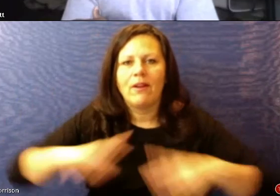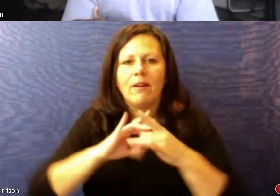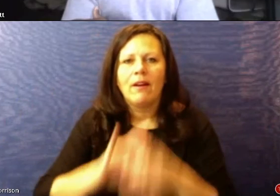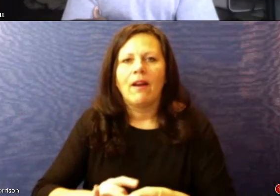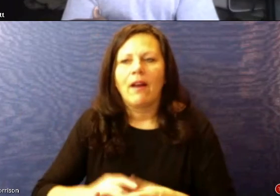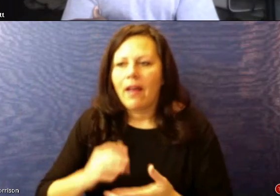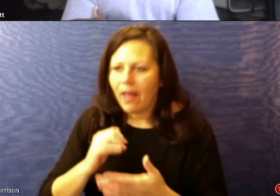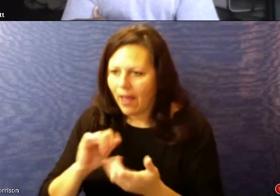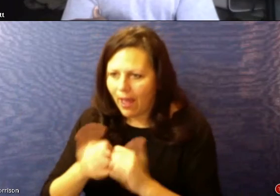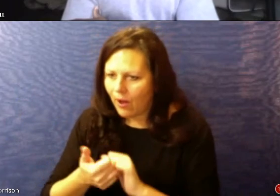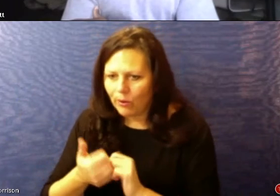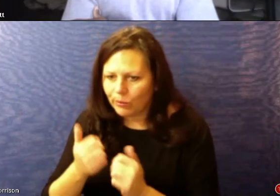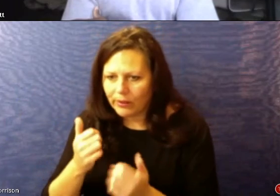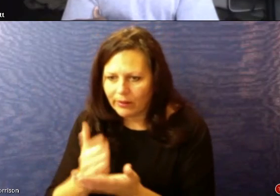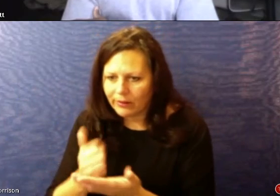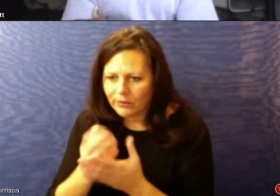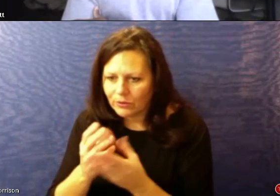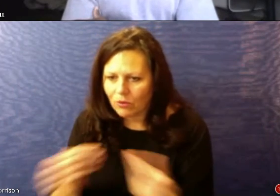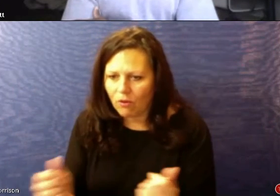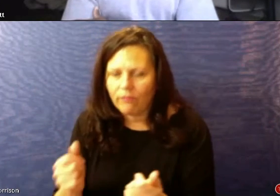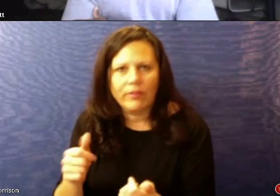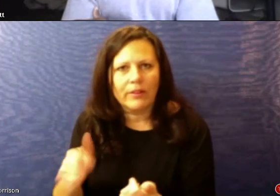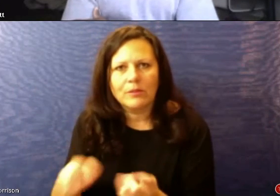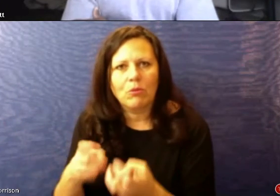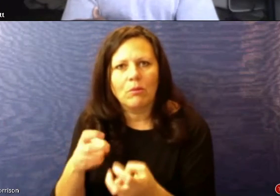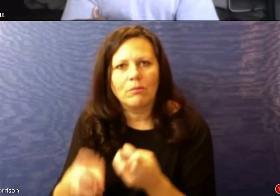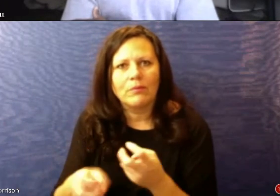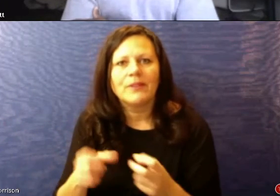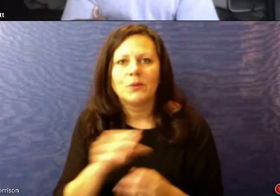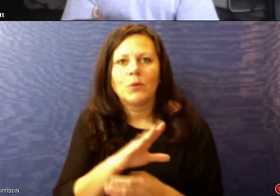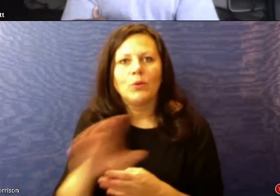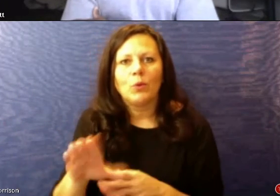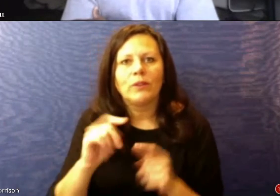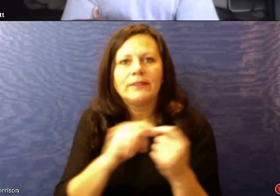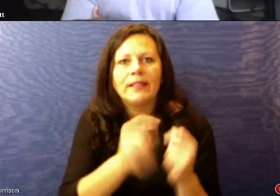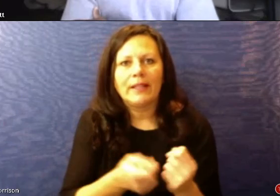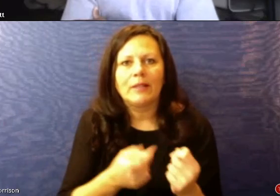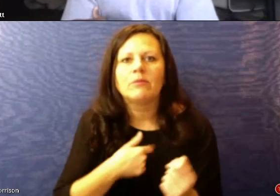this problem. And so I applaud you and your guys' teams